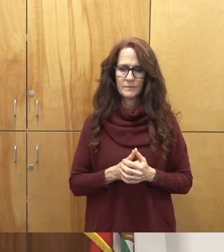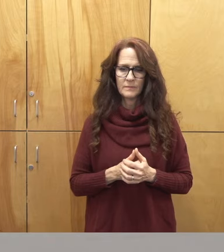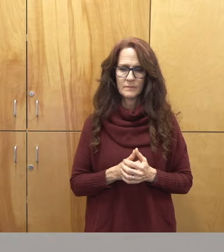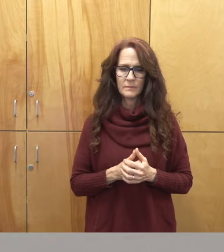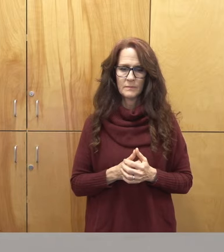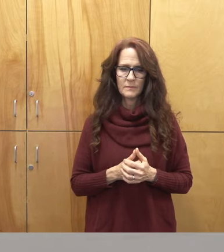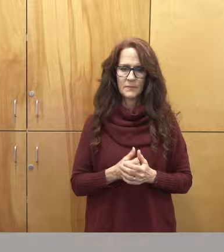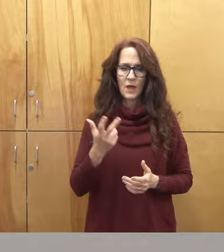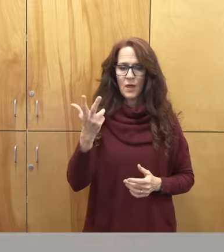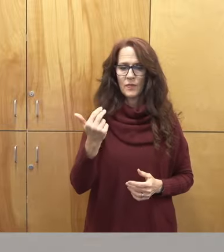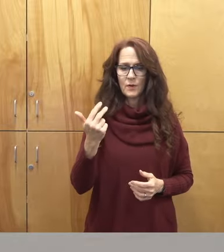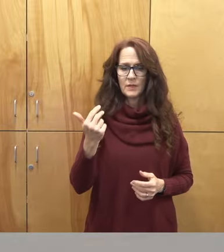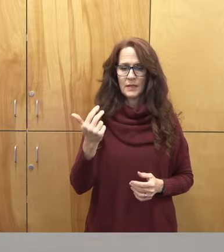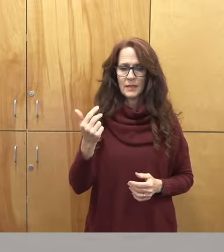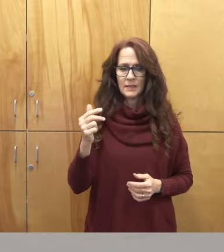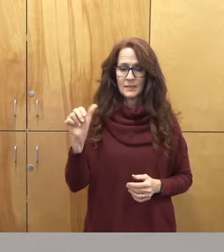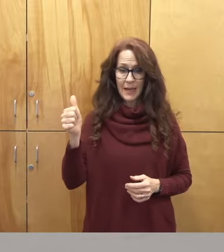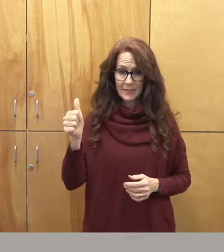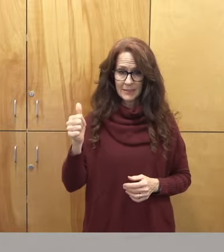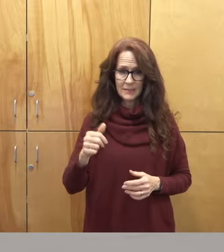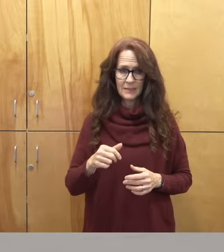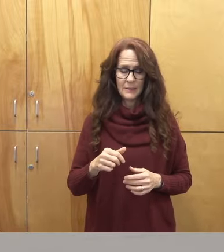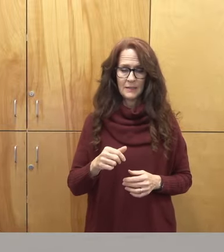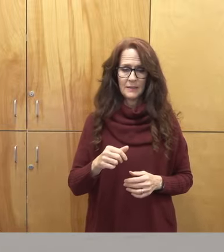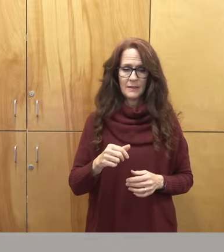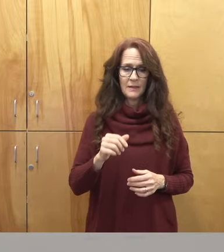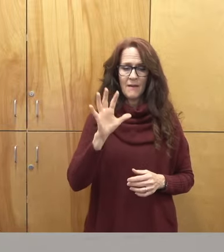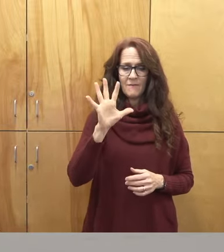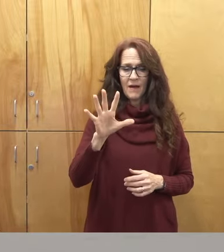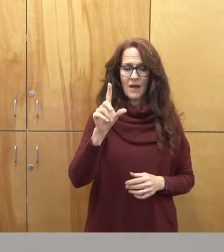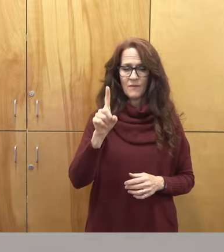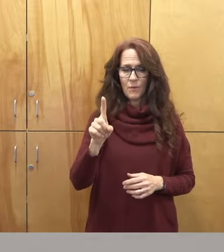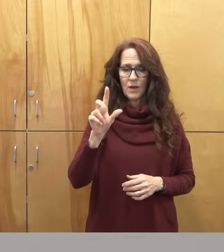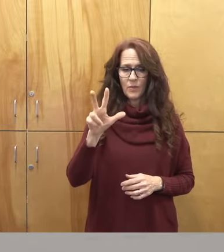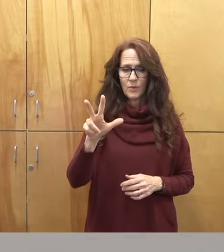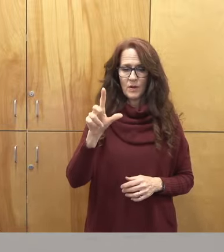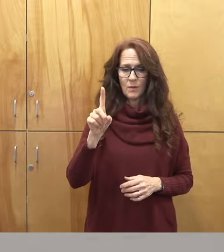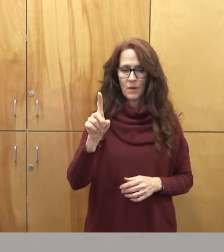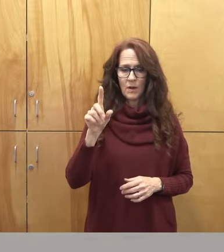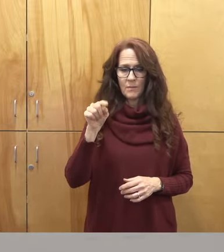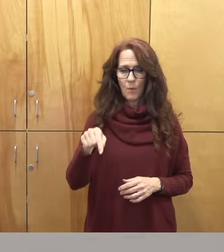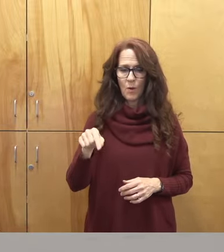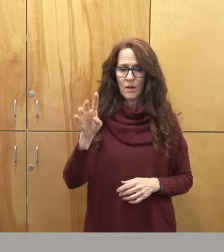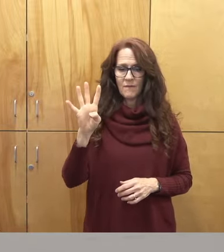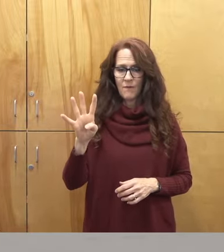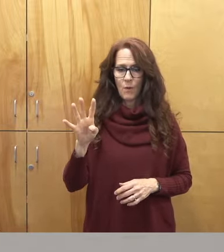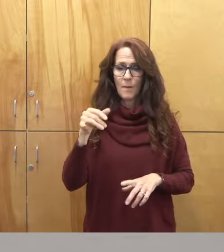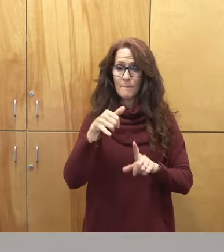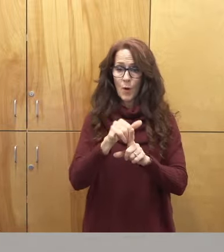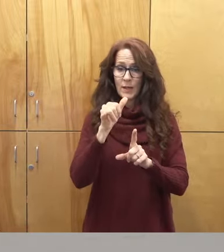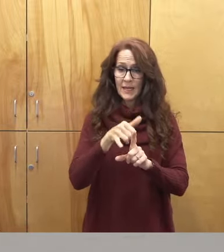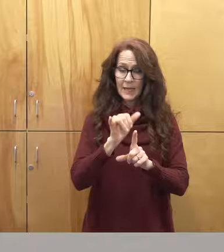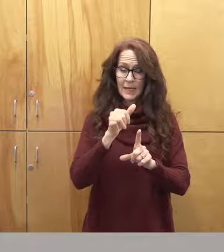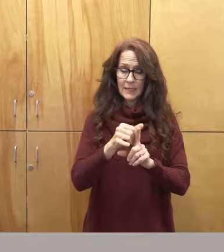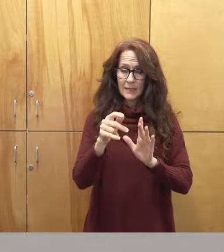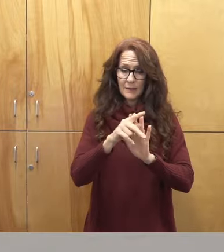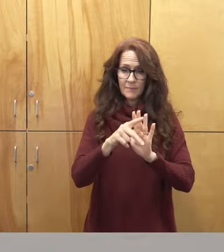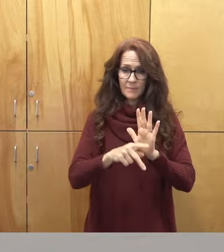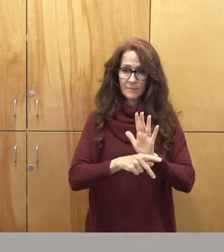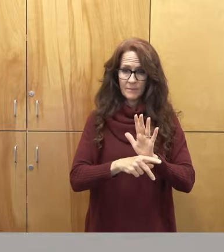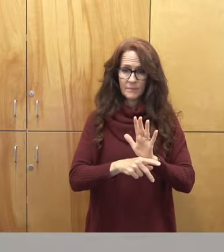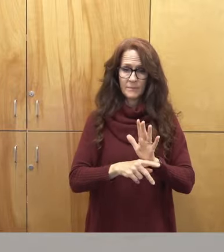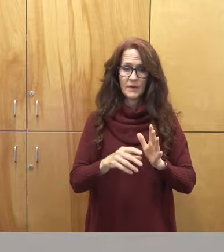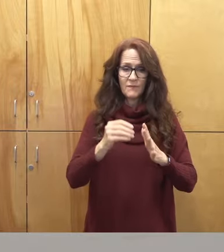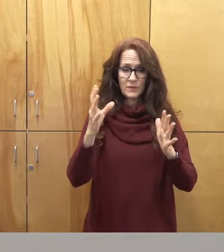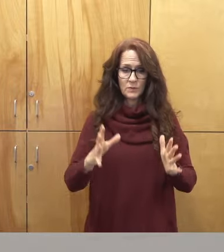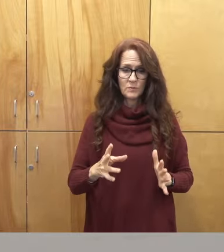on 13.10, the policy 5131.4 on bullying. So when a student has been